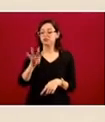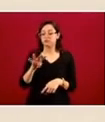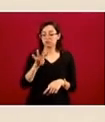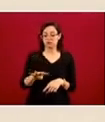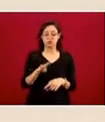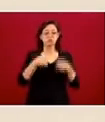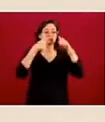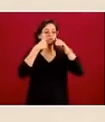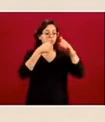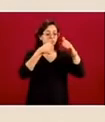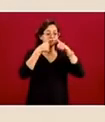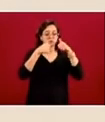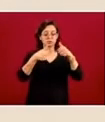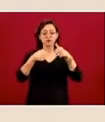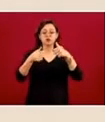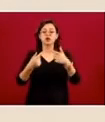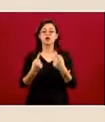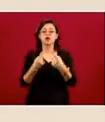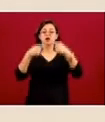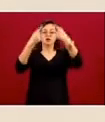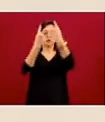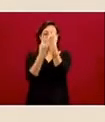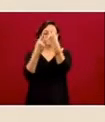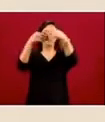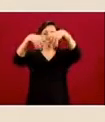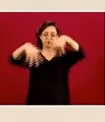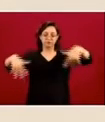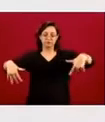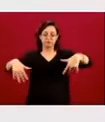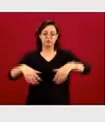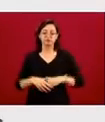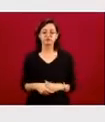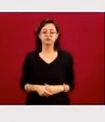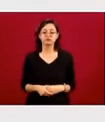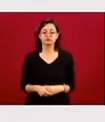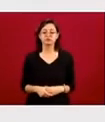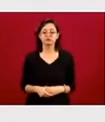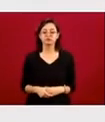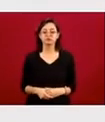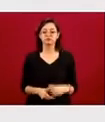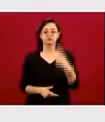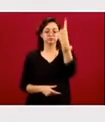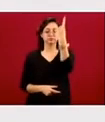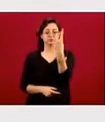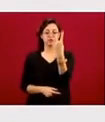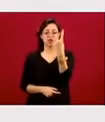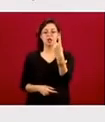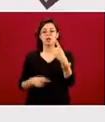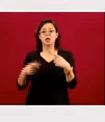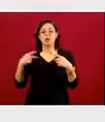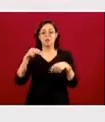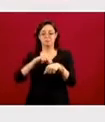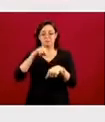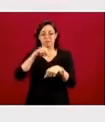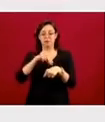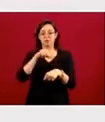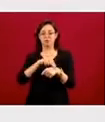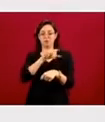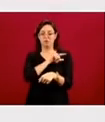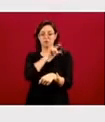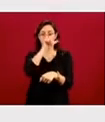services in order to have a more effective impact on the mitigation of the epidemic.